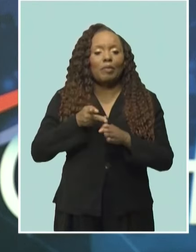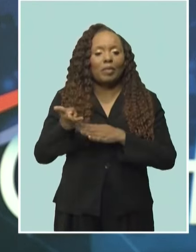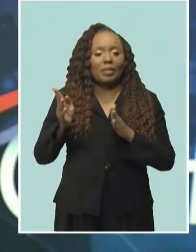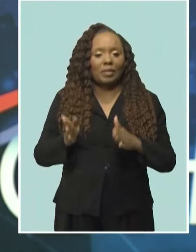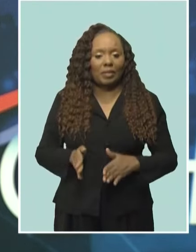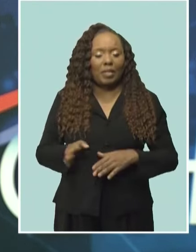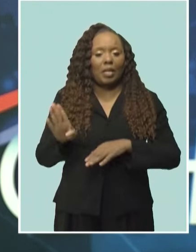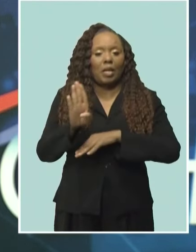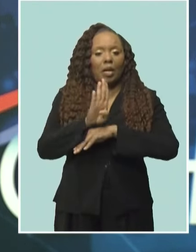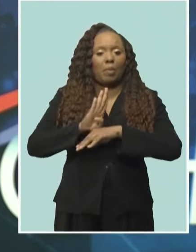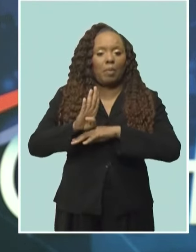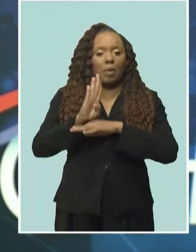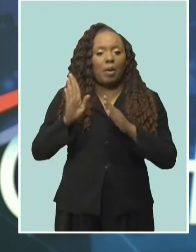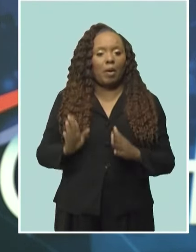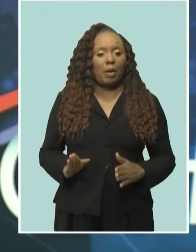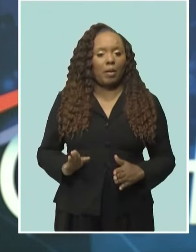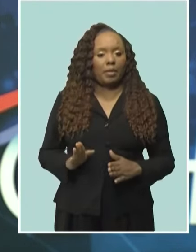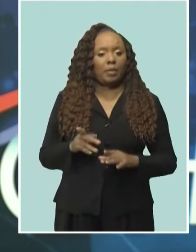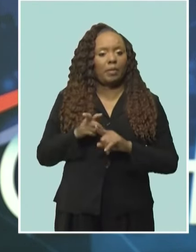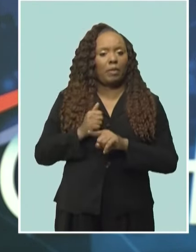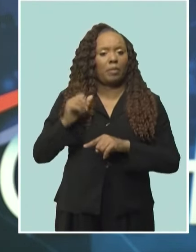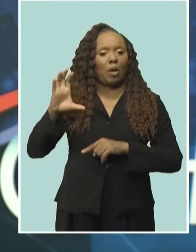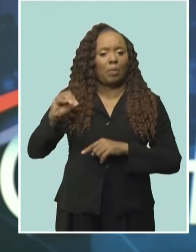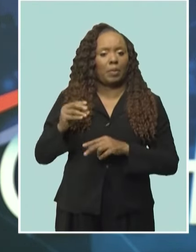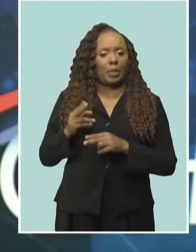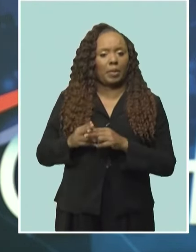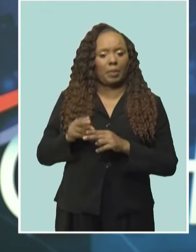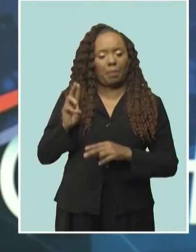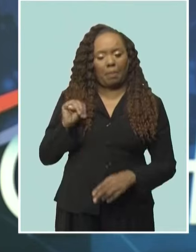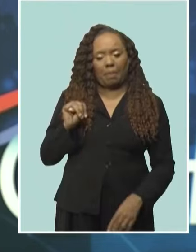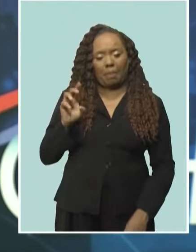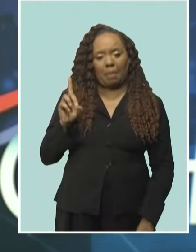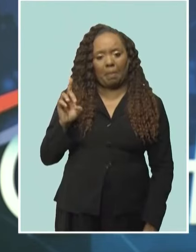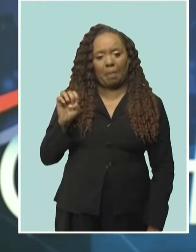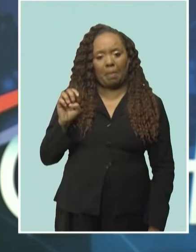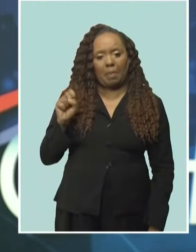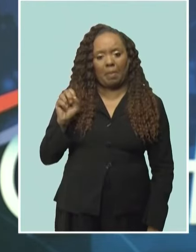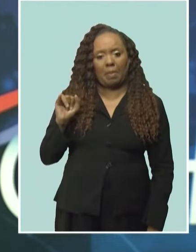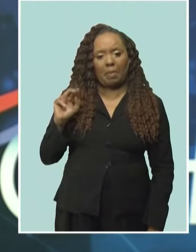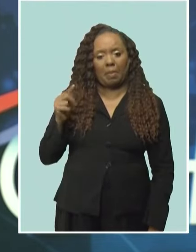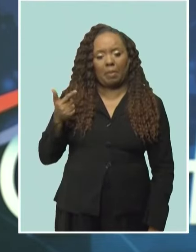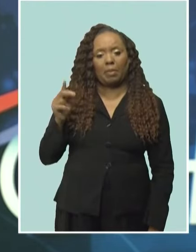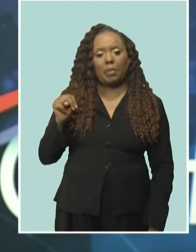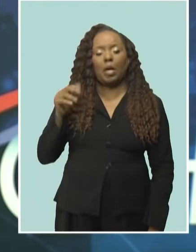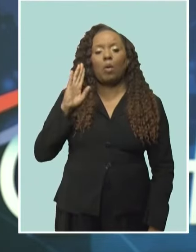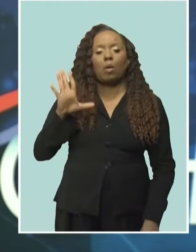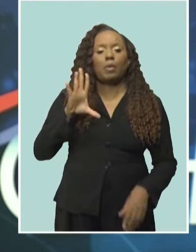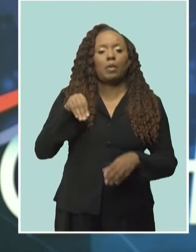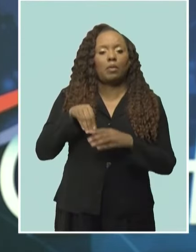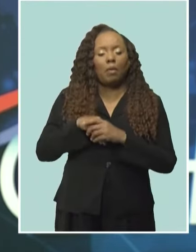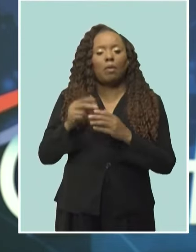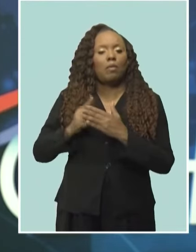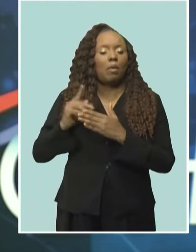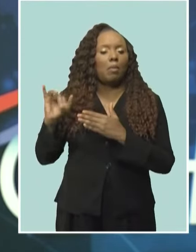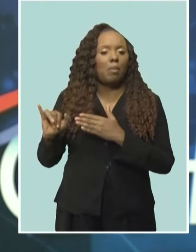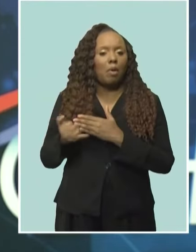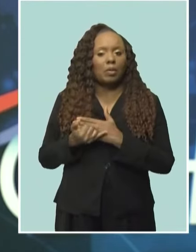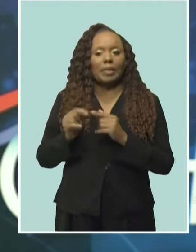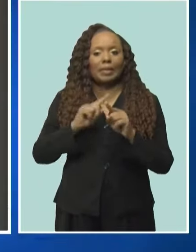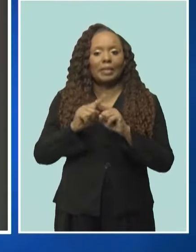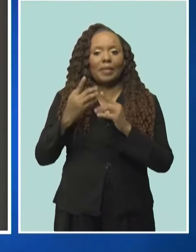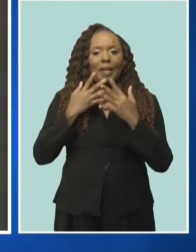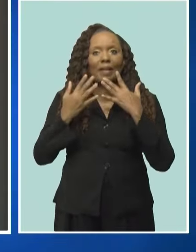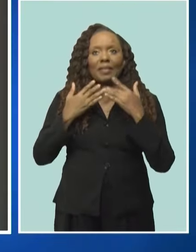M Design Interior Services is among the resource artists chosen, and she tells the Business Report about the project.